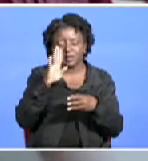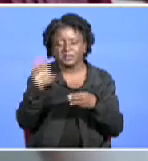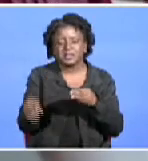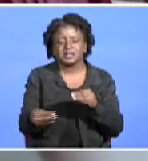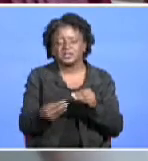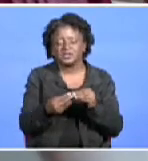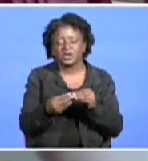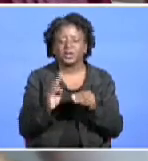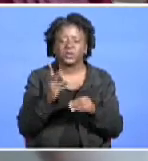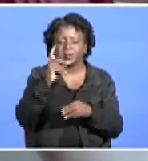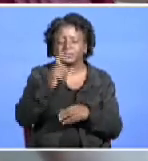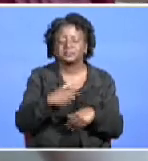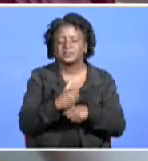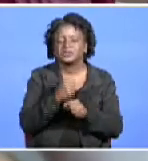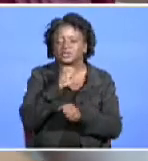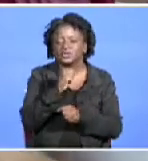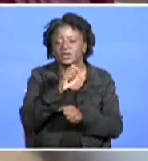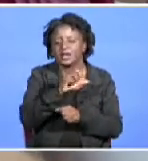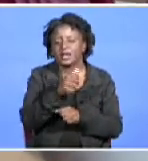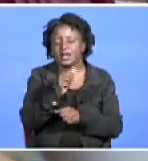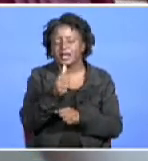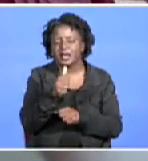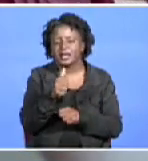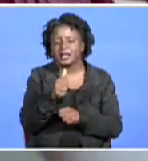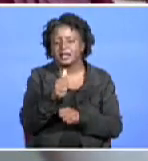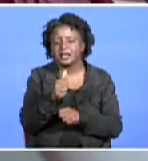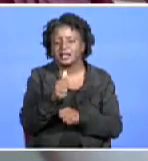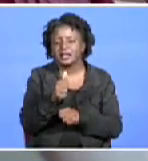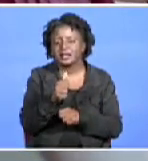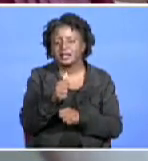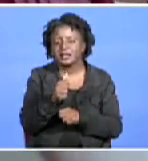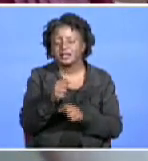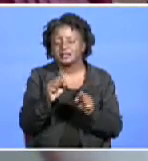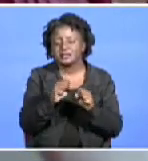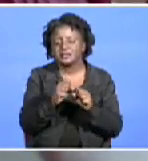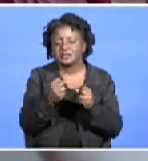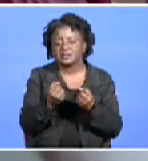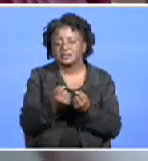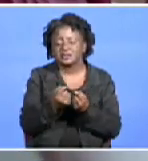sure that any hydraulic head that's on its way down, that we account for that.